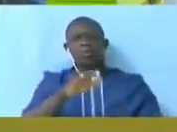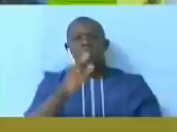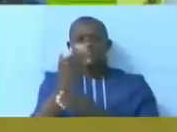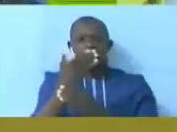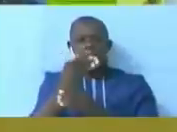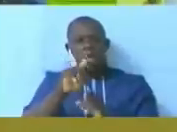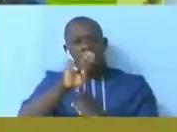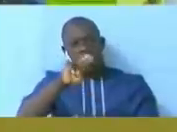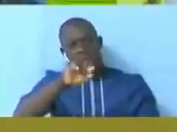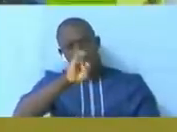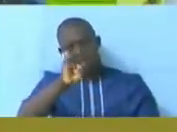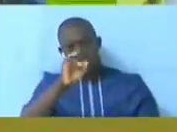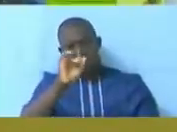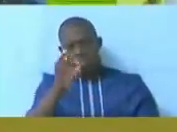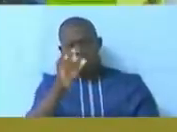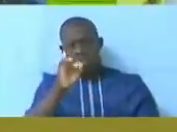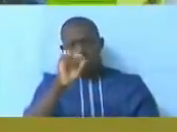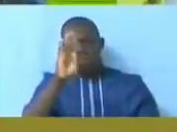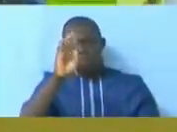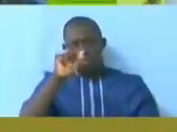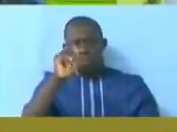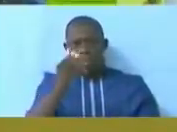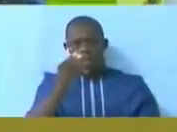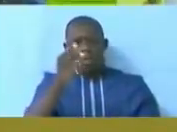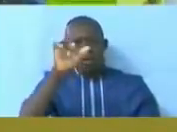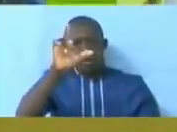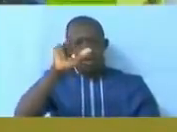AMS Jobate. In Lamin AMS Jobate.